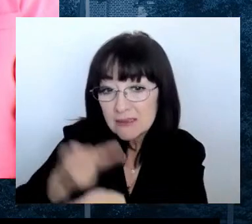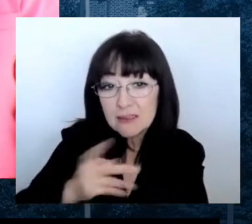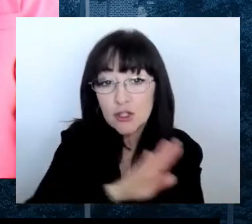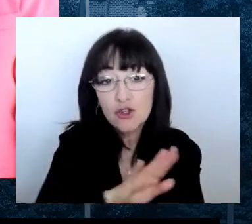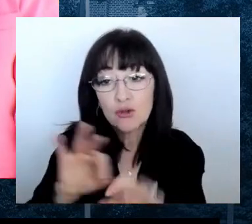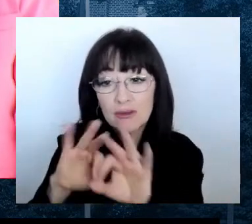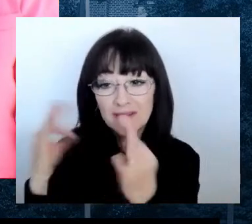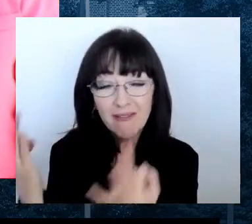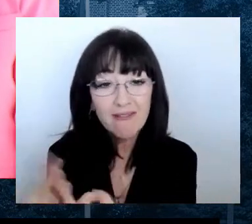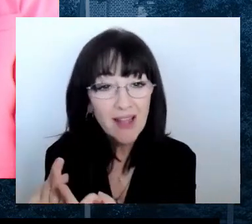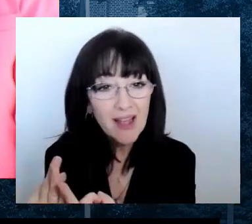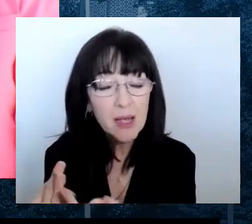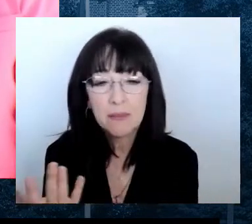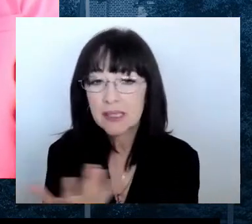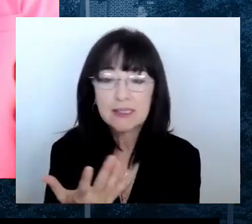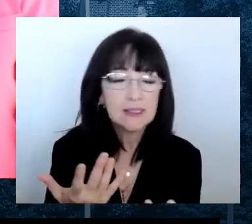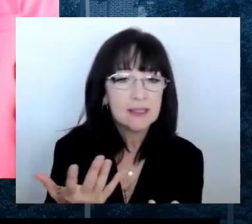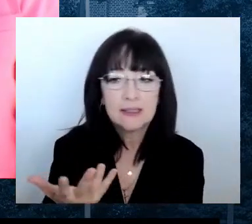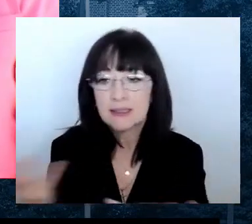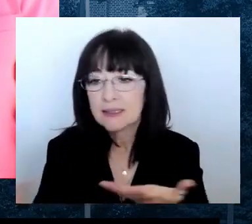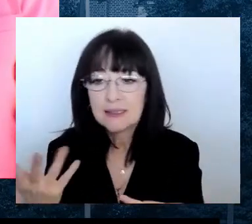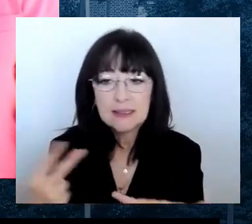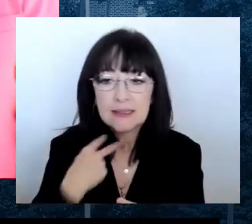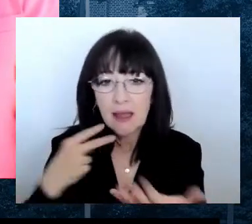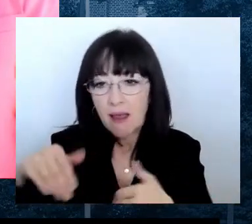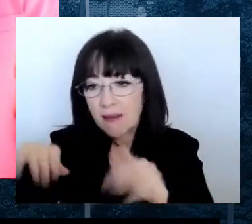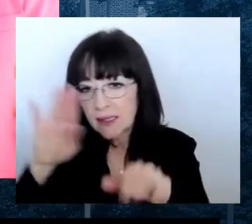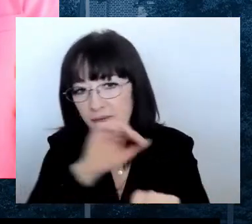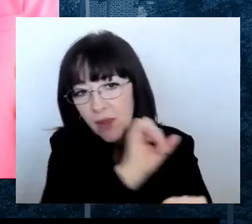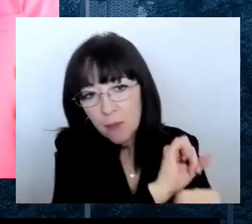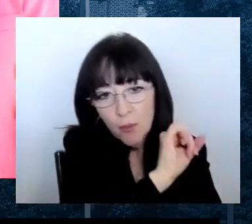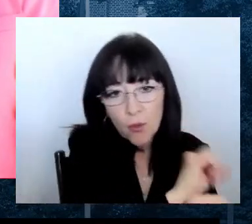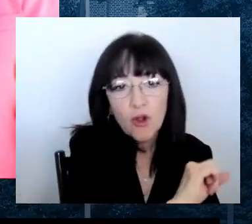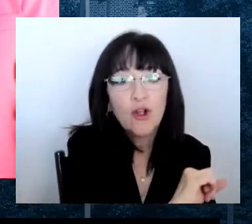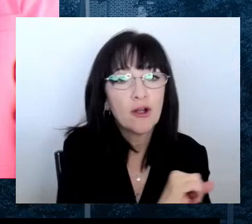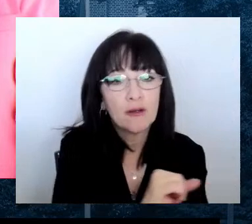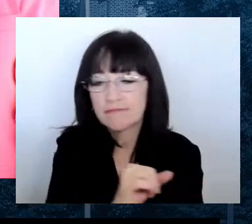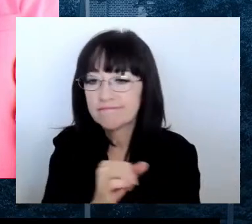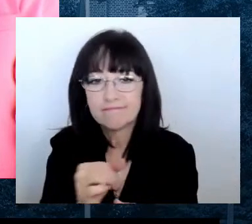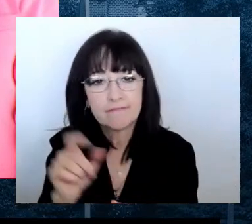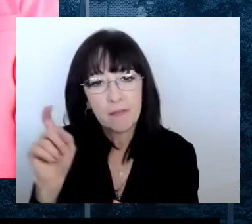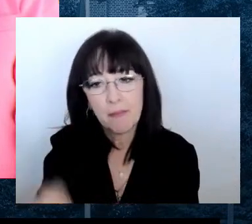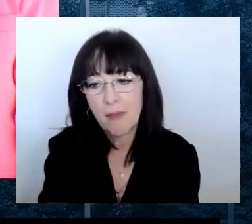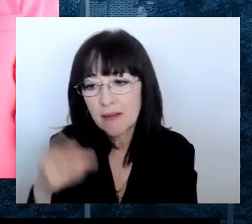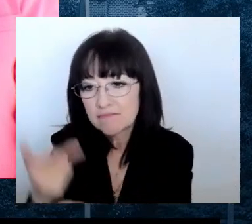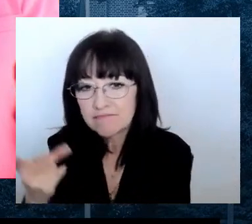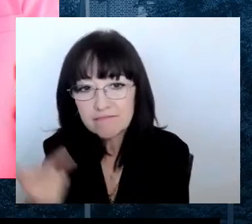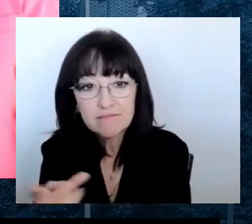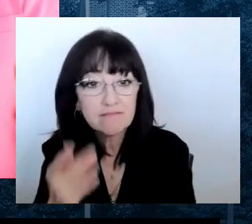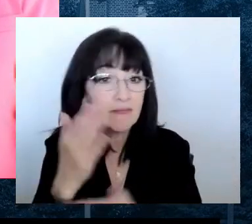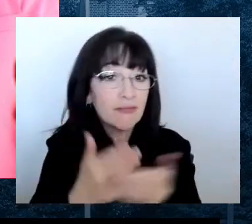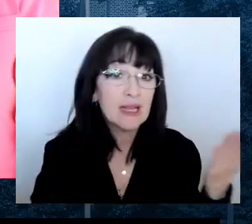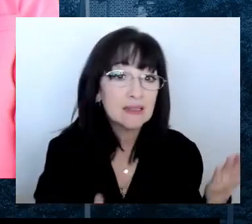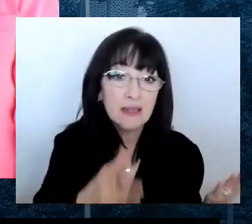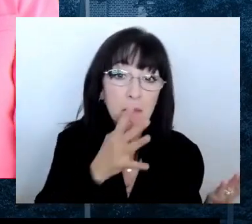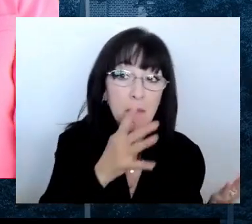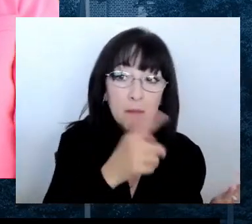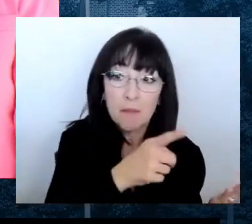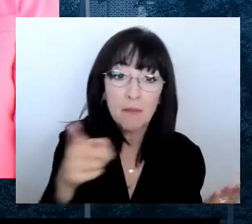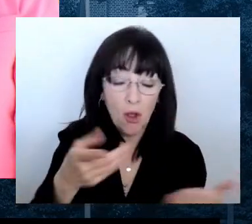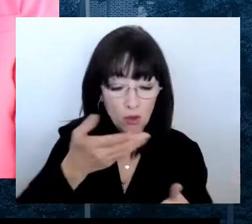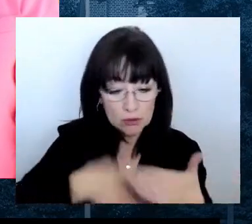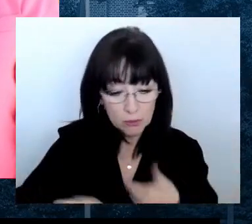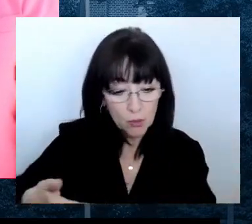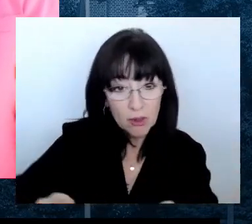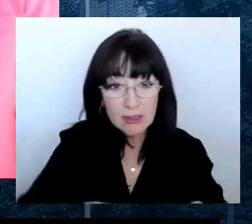needs them, parents who return to work after just a couple weeks from giving birth, mothers who put their bodies on the line because